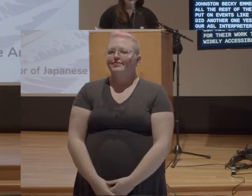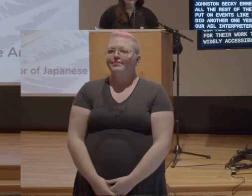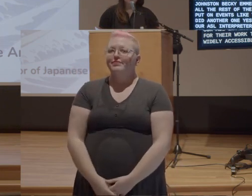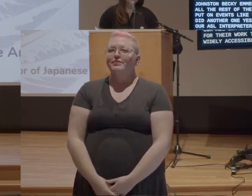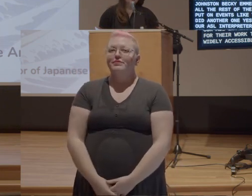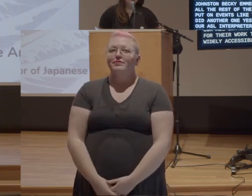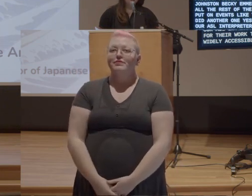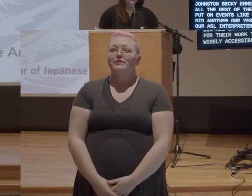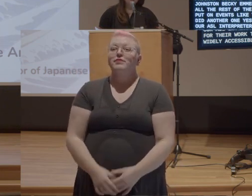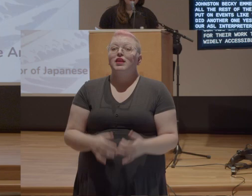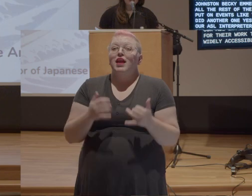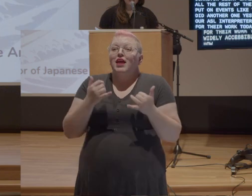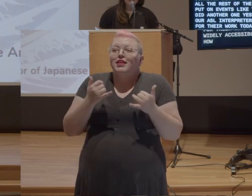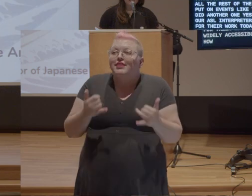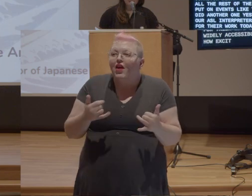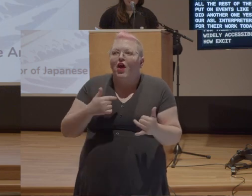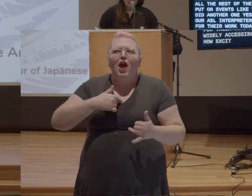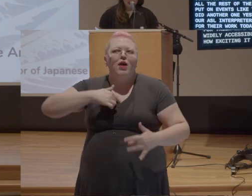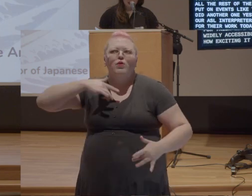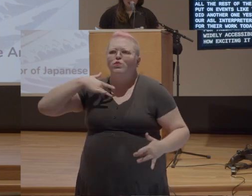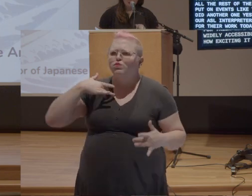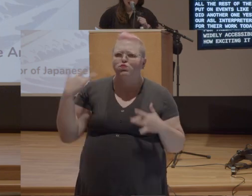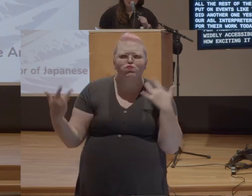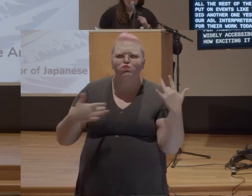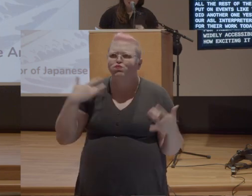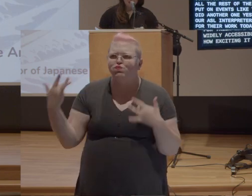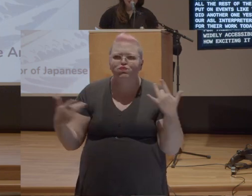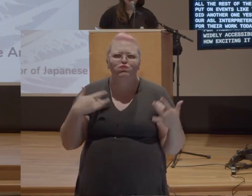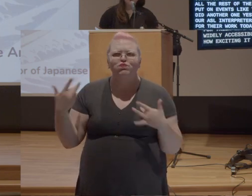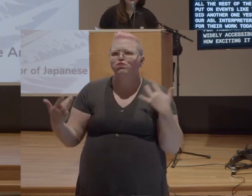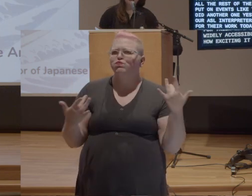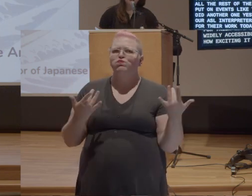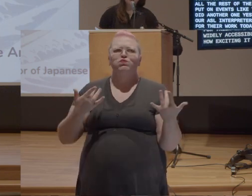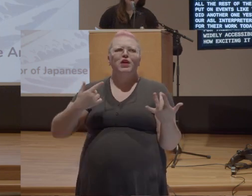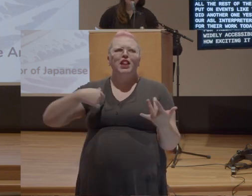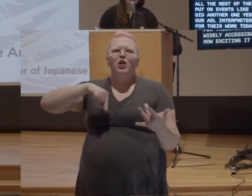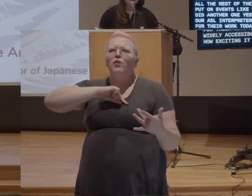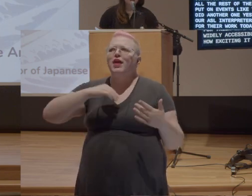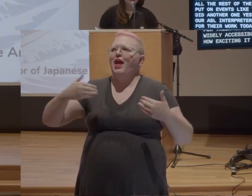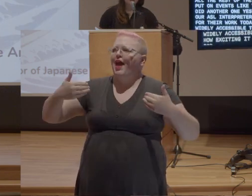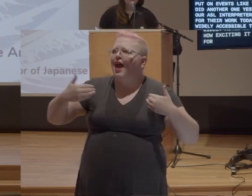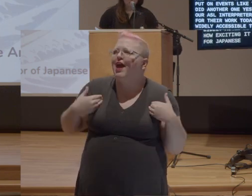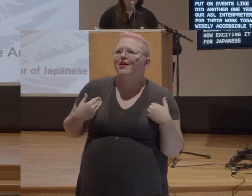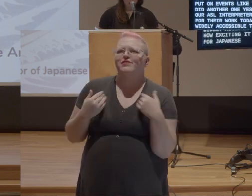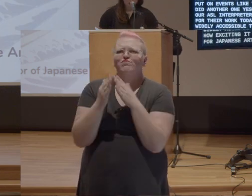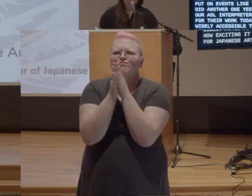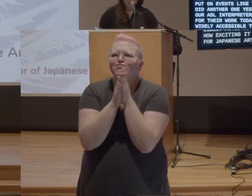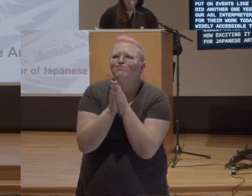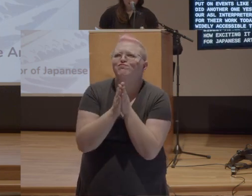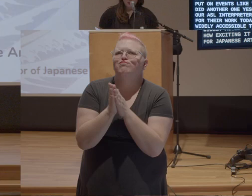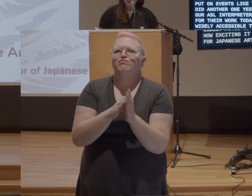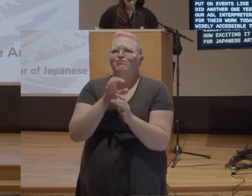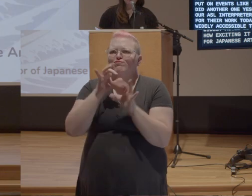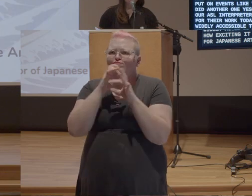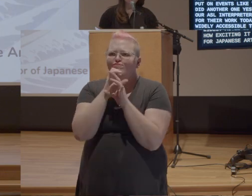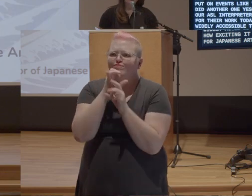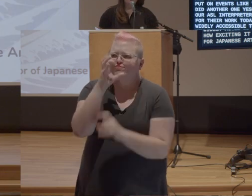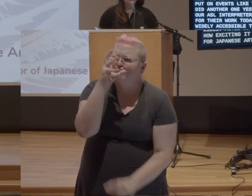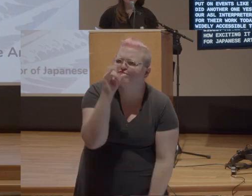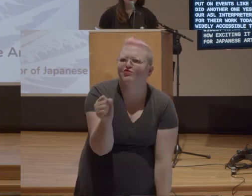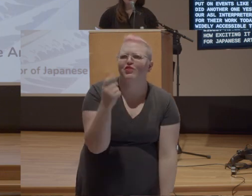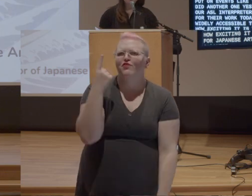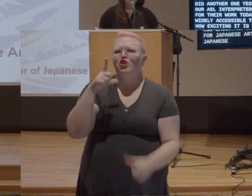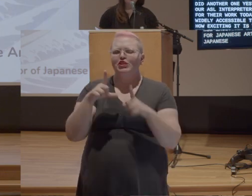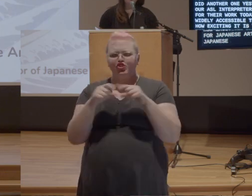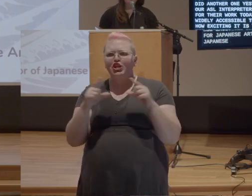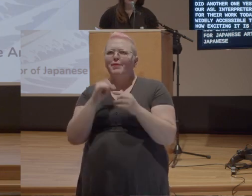Now, I can't tell you how exciting it is that we have such enthusiasm for Japanese art in Portland. The passion for